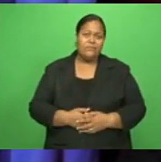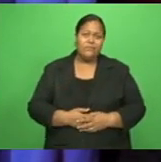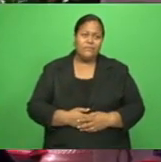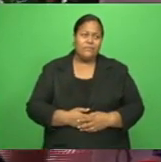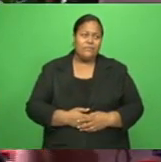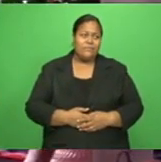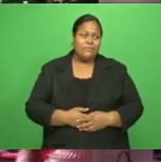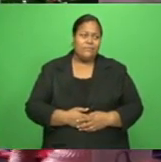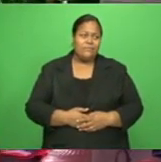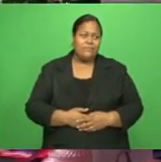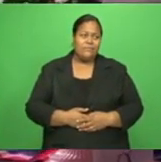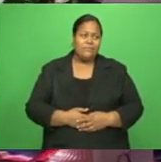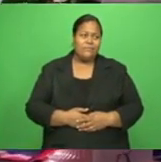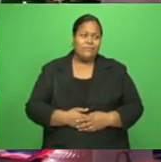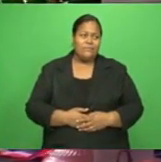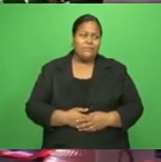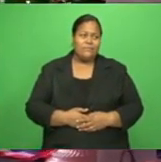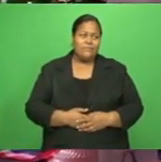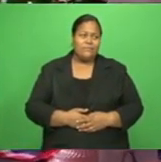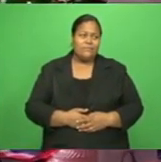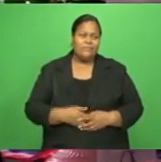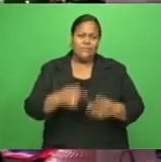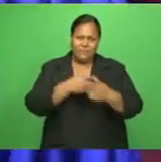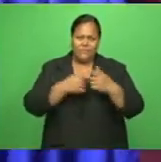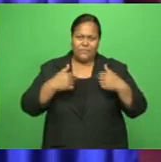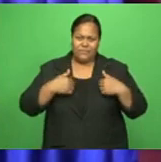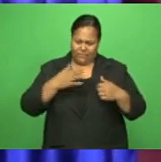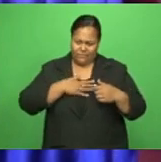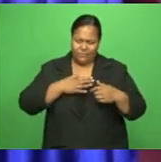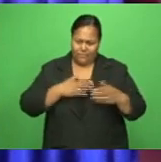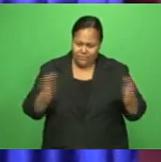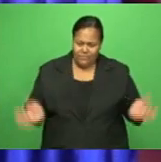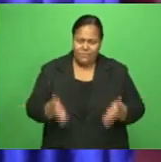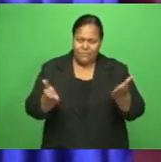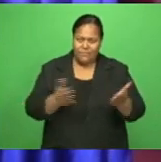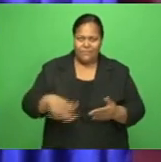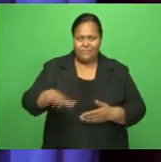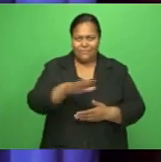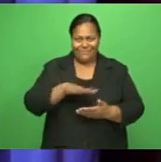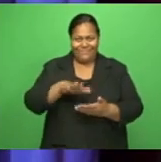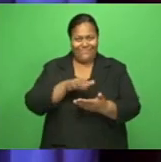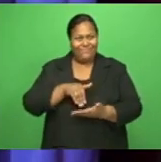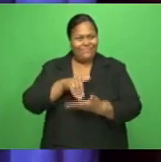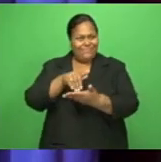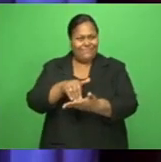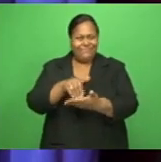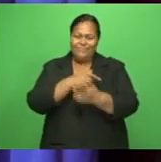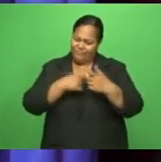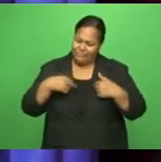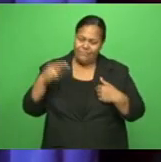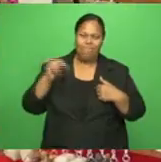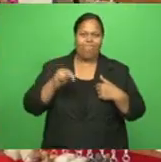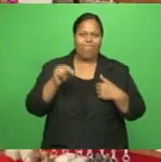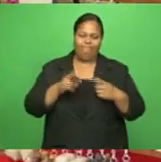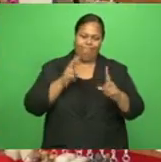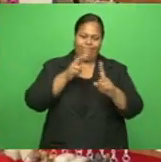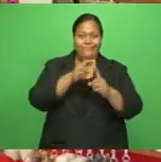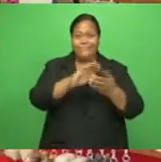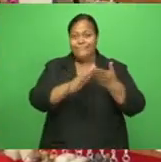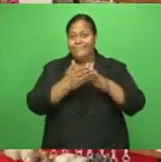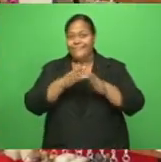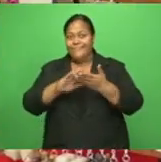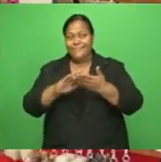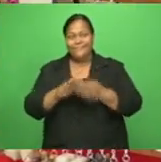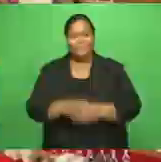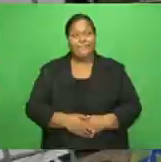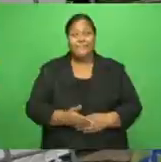This is not a year to celebrate in a normal way. We have to change. We have to reach out to the community. Lily Marinda, a year